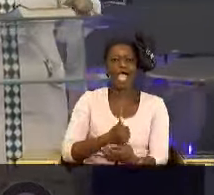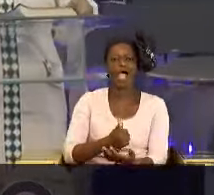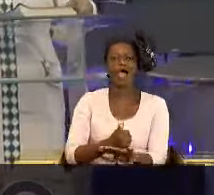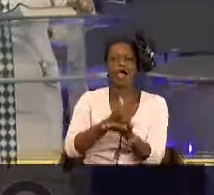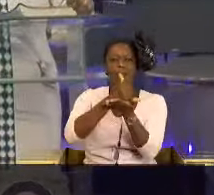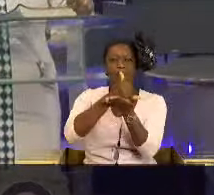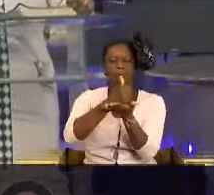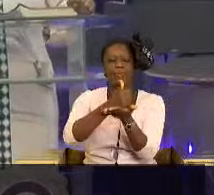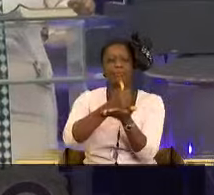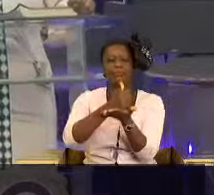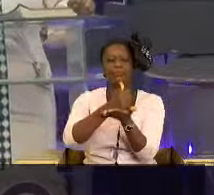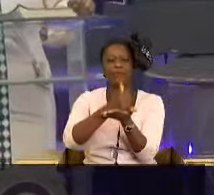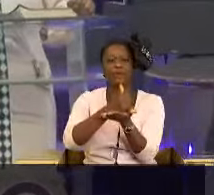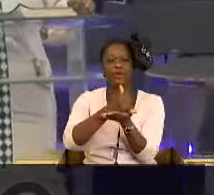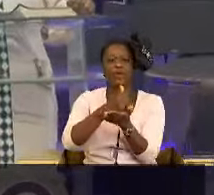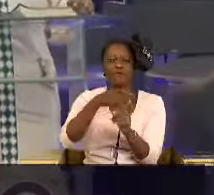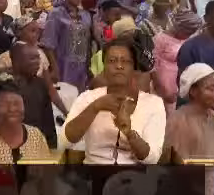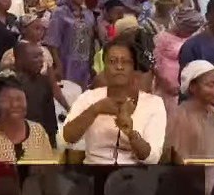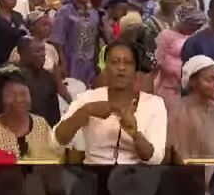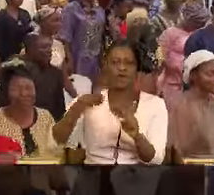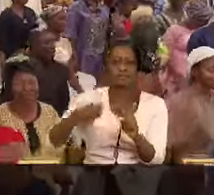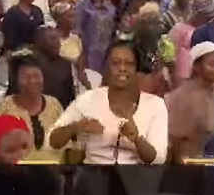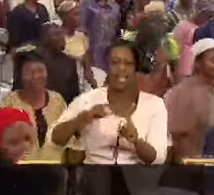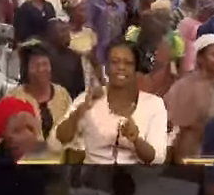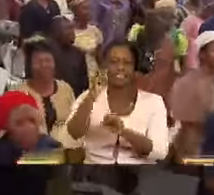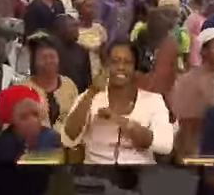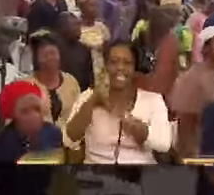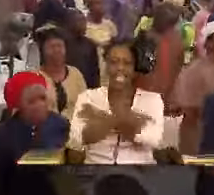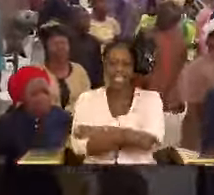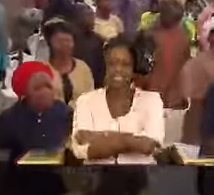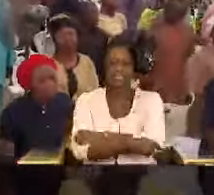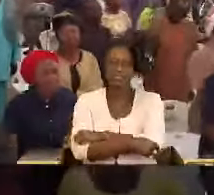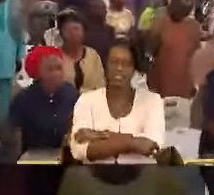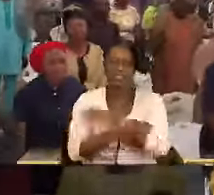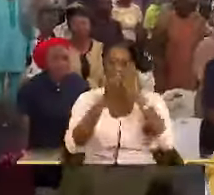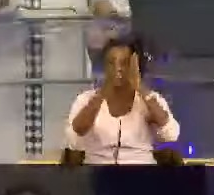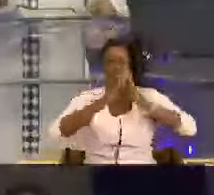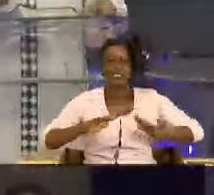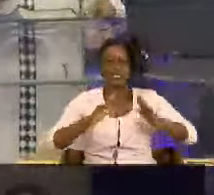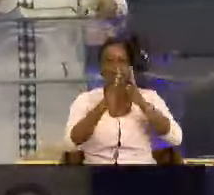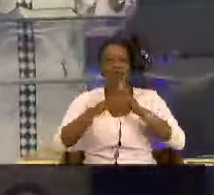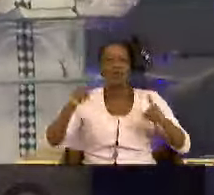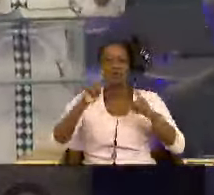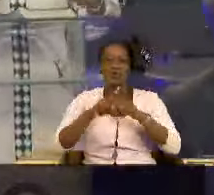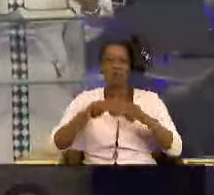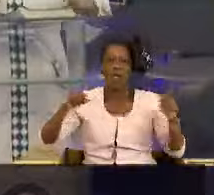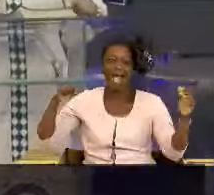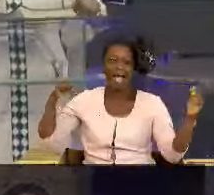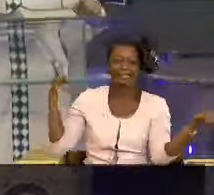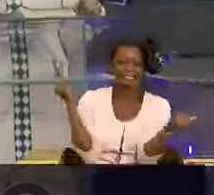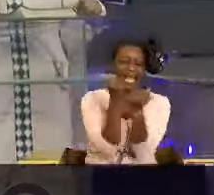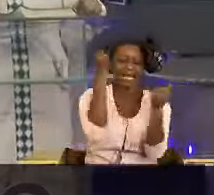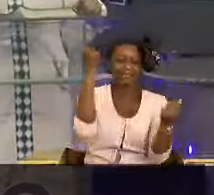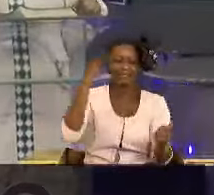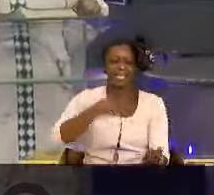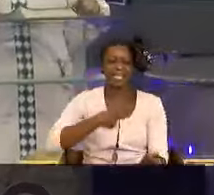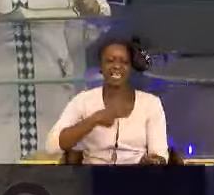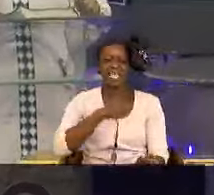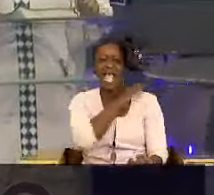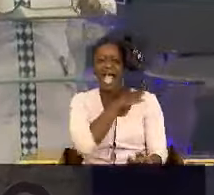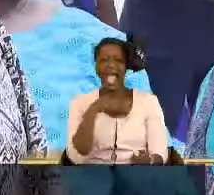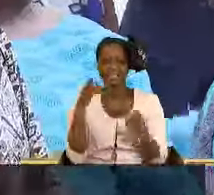help from their base to attack me and